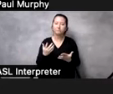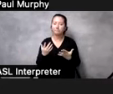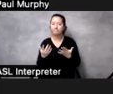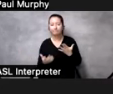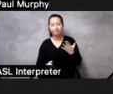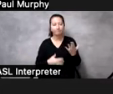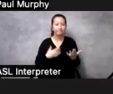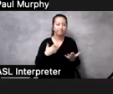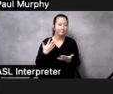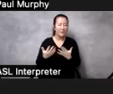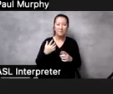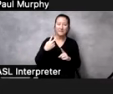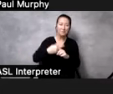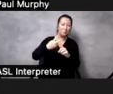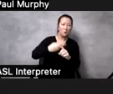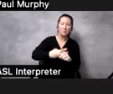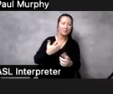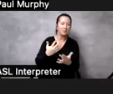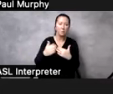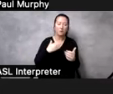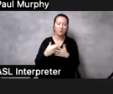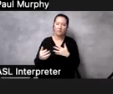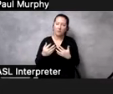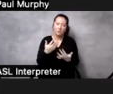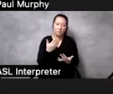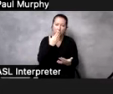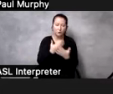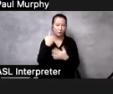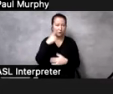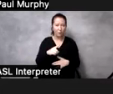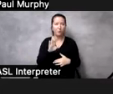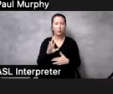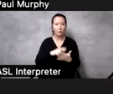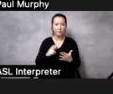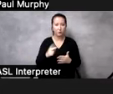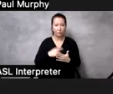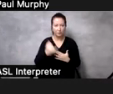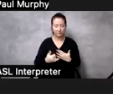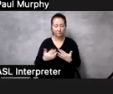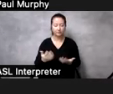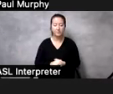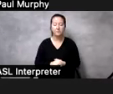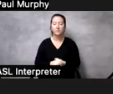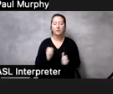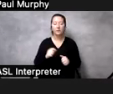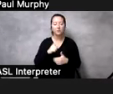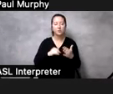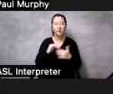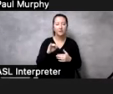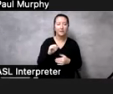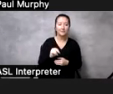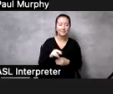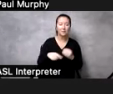know, a bi-monthly basis, whatever kind of works for the pace of the research, and check in on things such